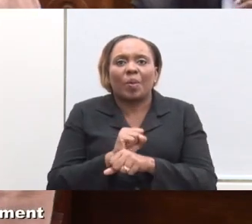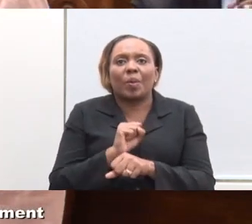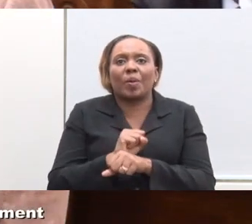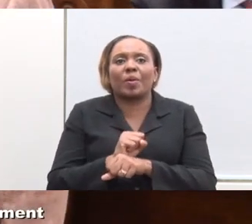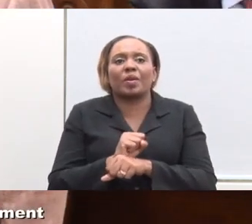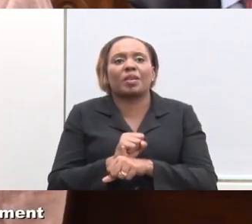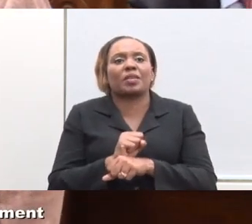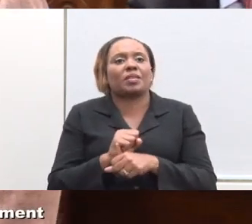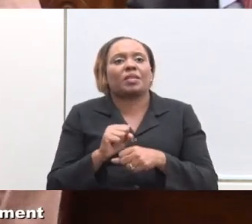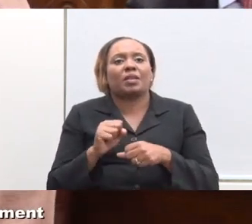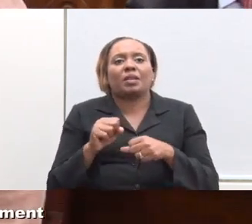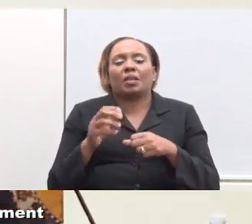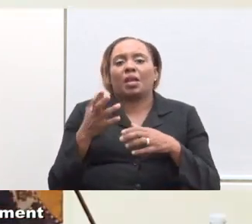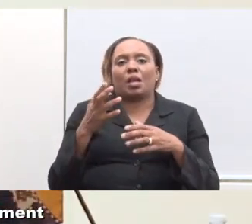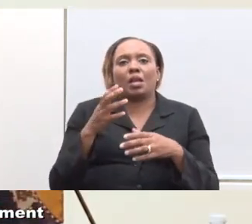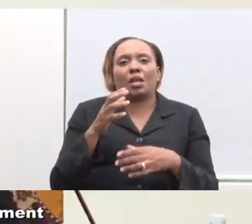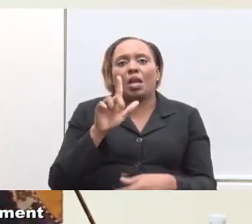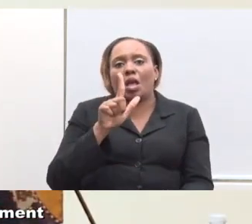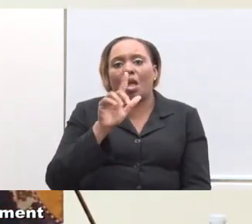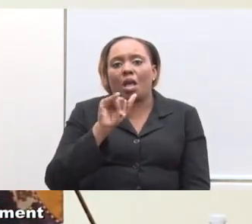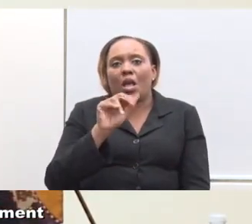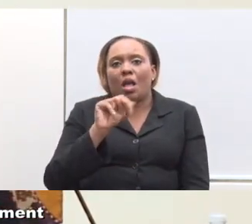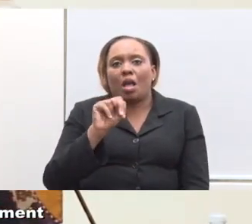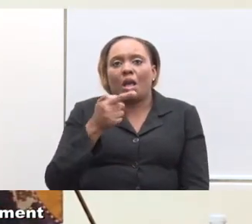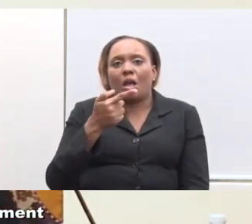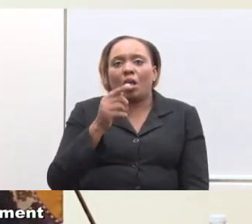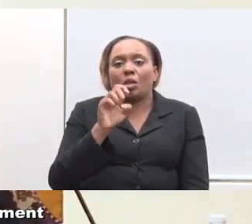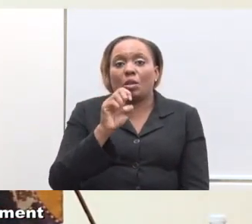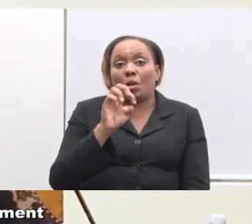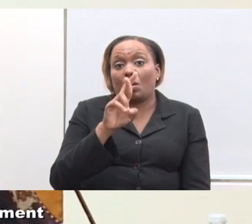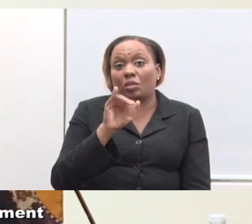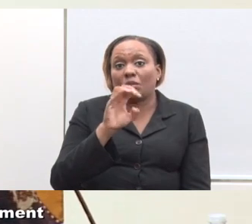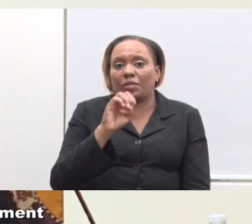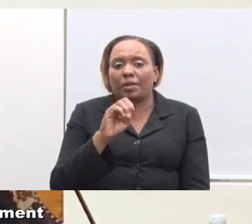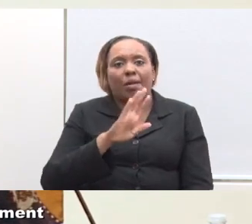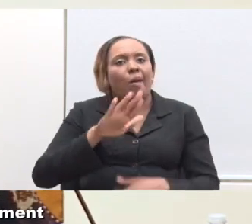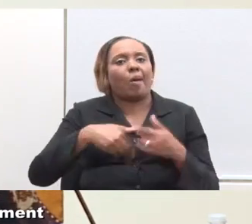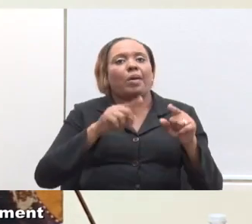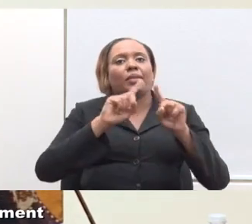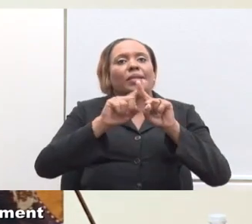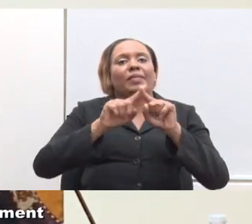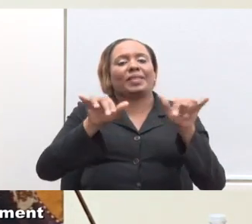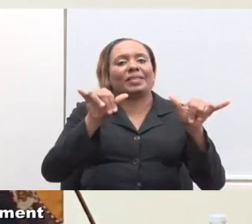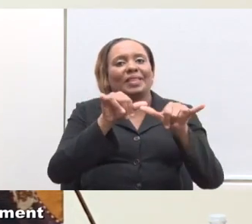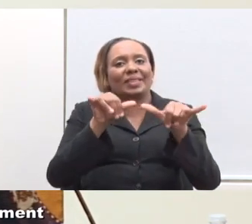lingerie, all sizes, whether it is in the